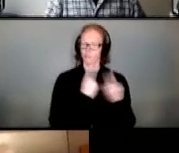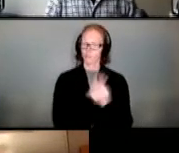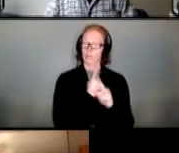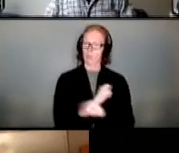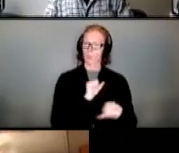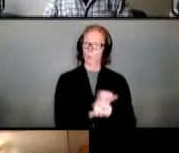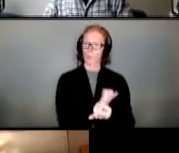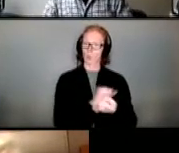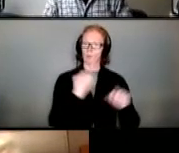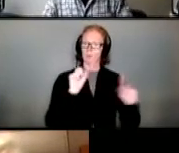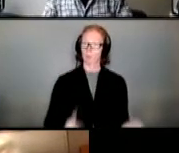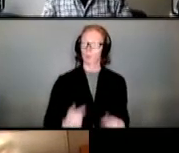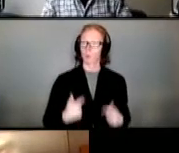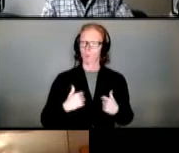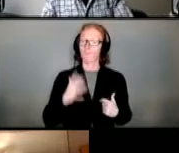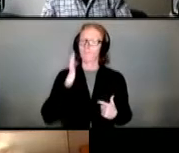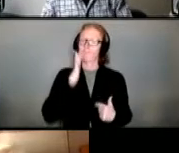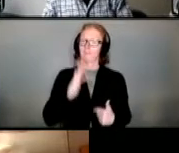person